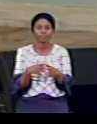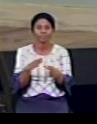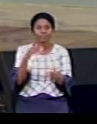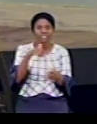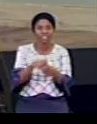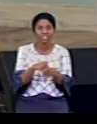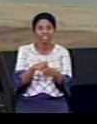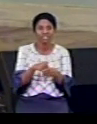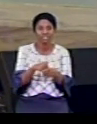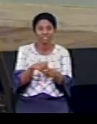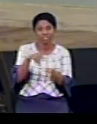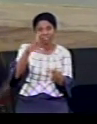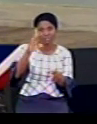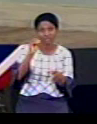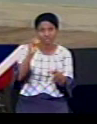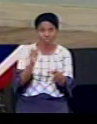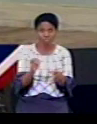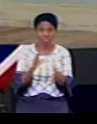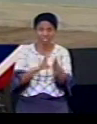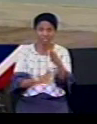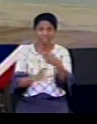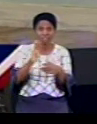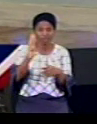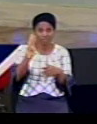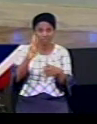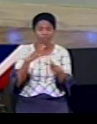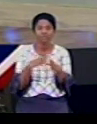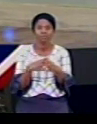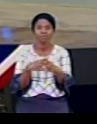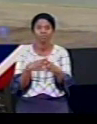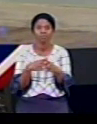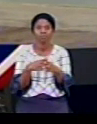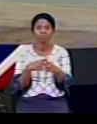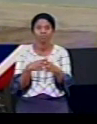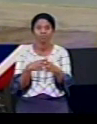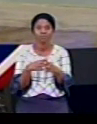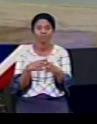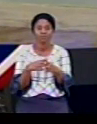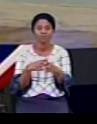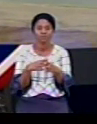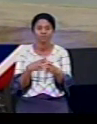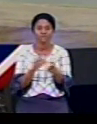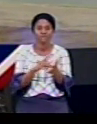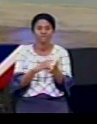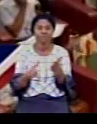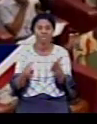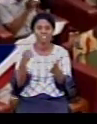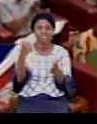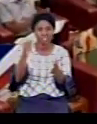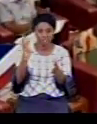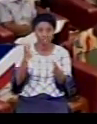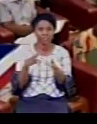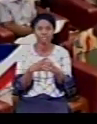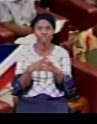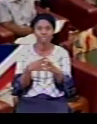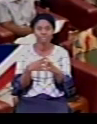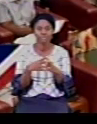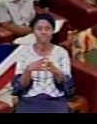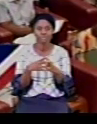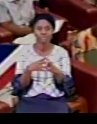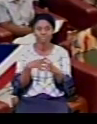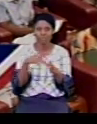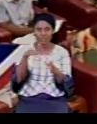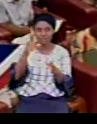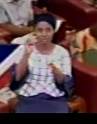Romans chapter 4. Romans chapter 4, reading from verse 16.